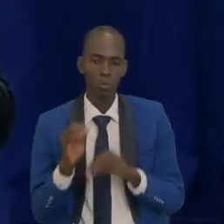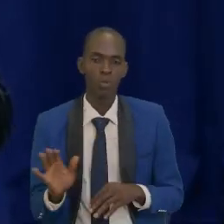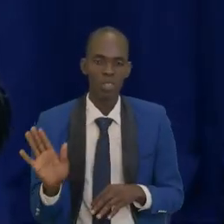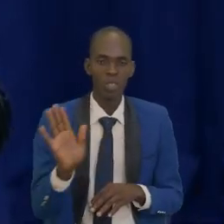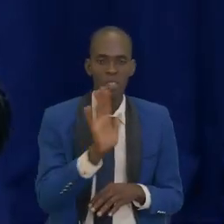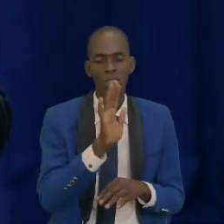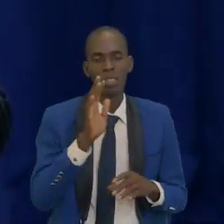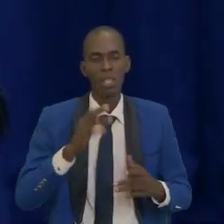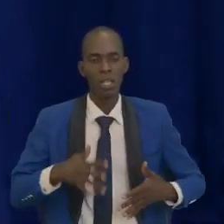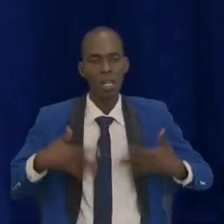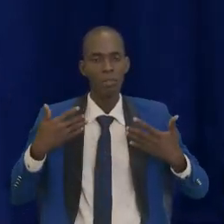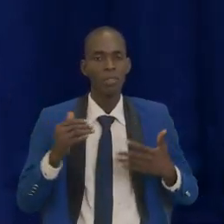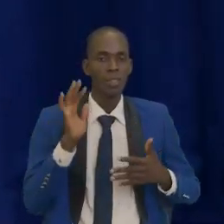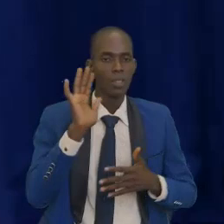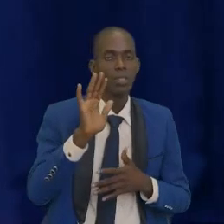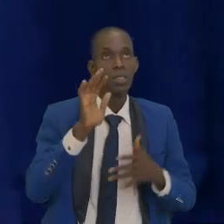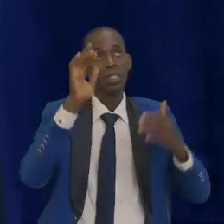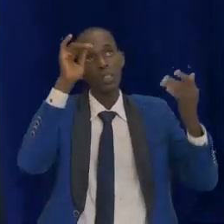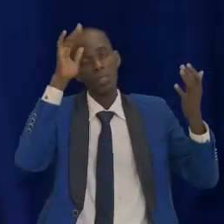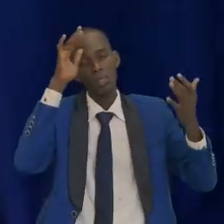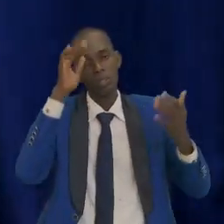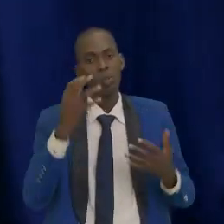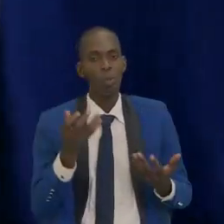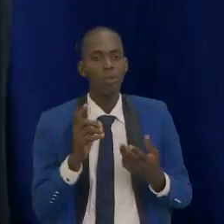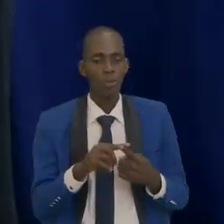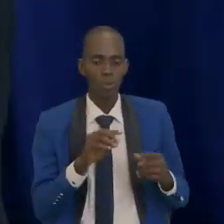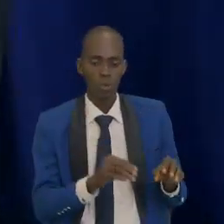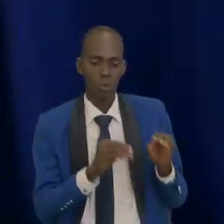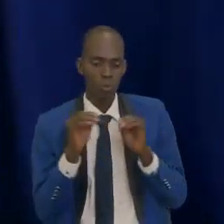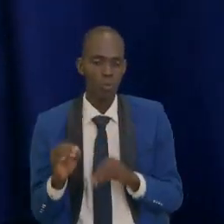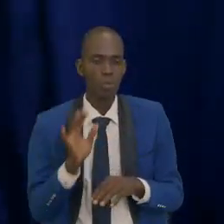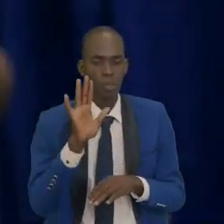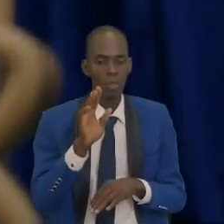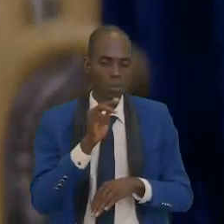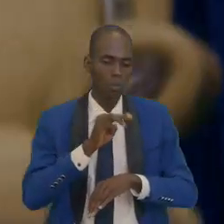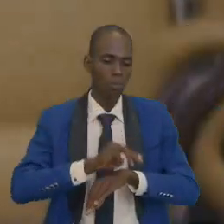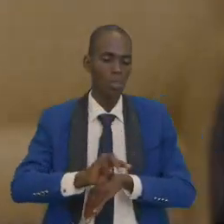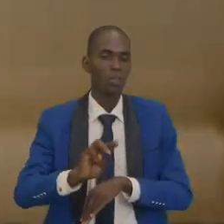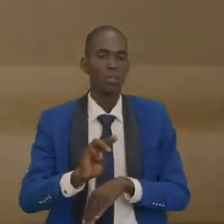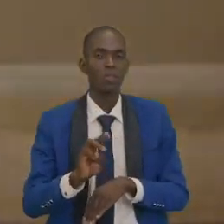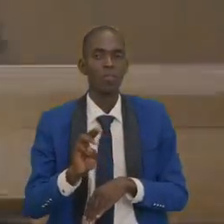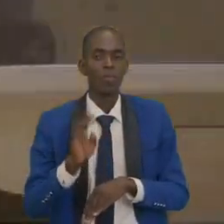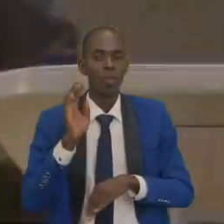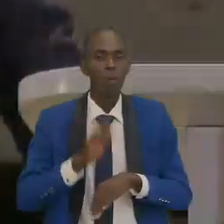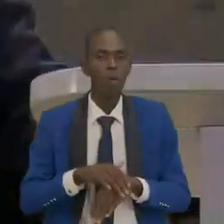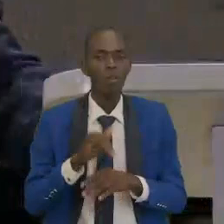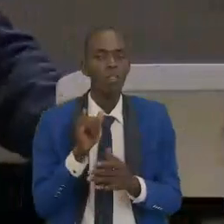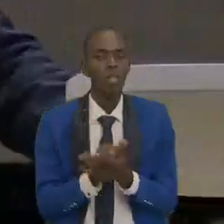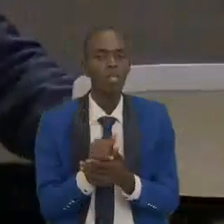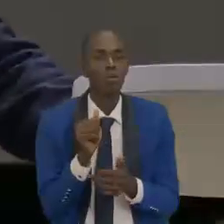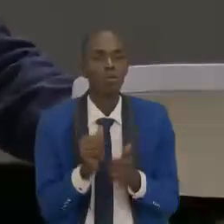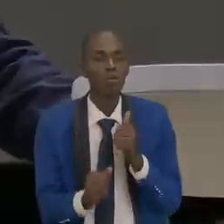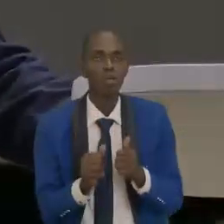his expectation he wants to base his ministry on that which God